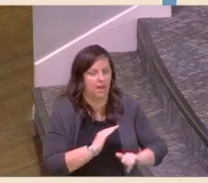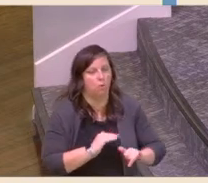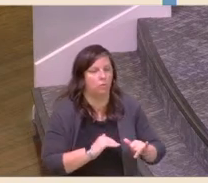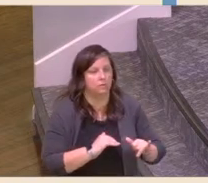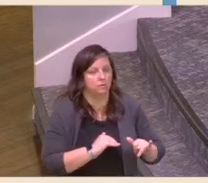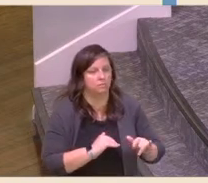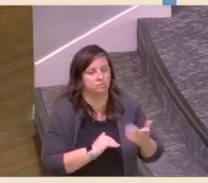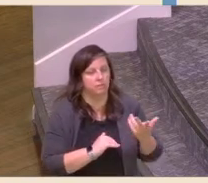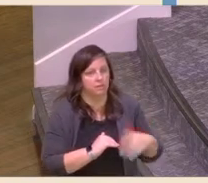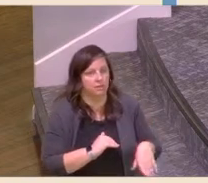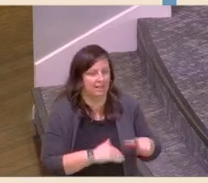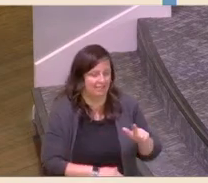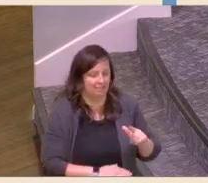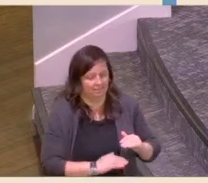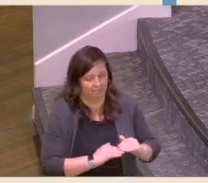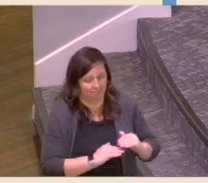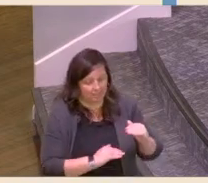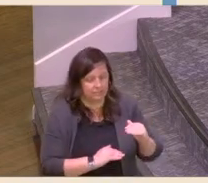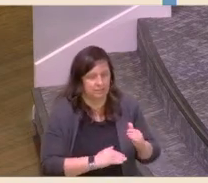item.